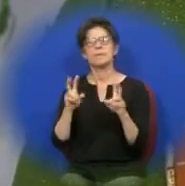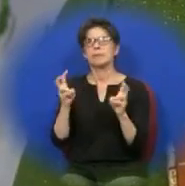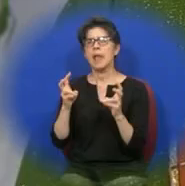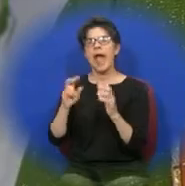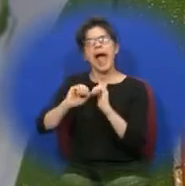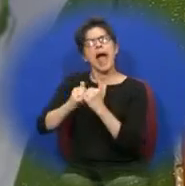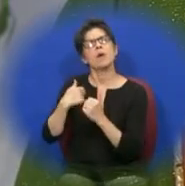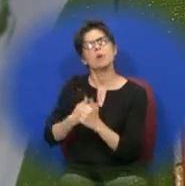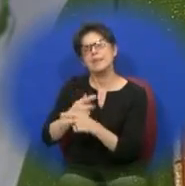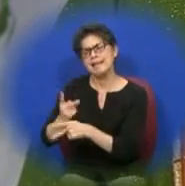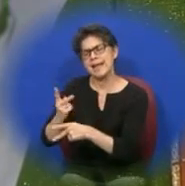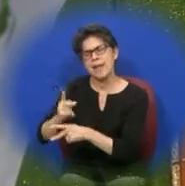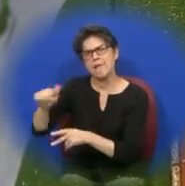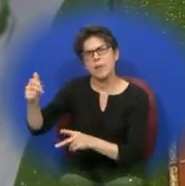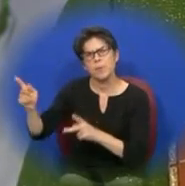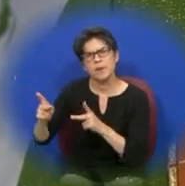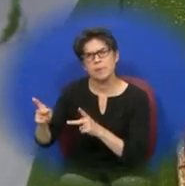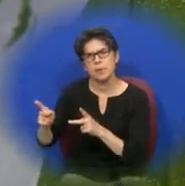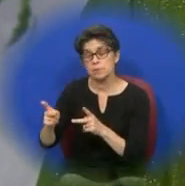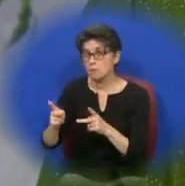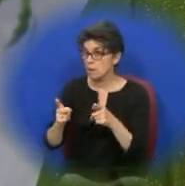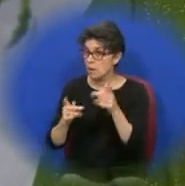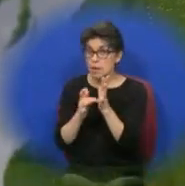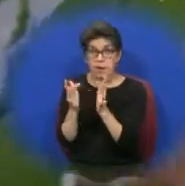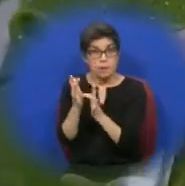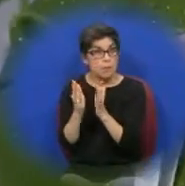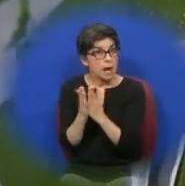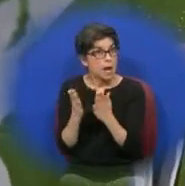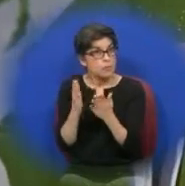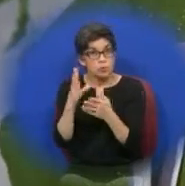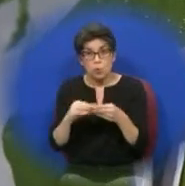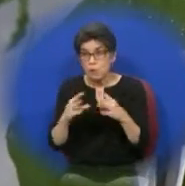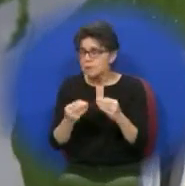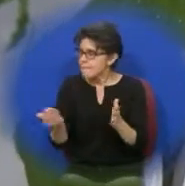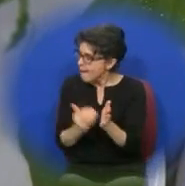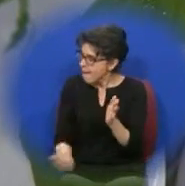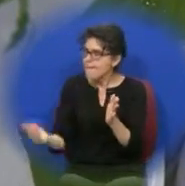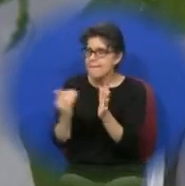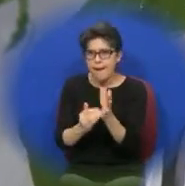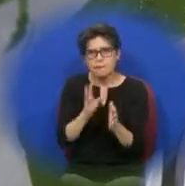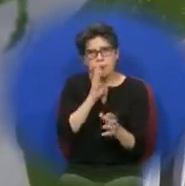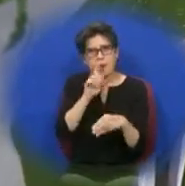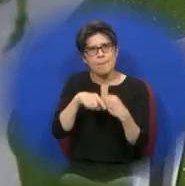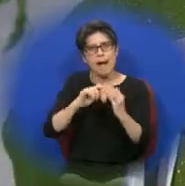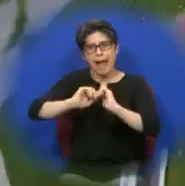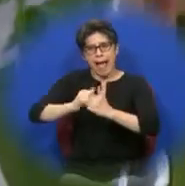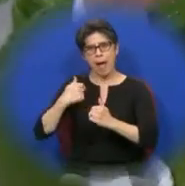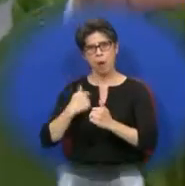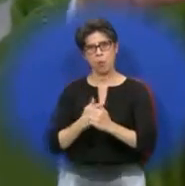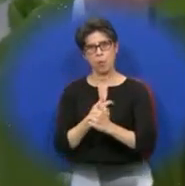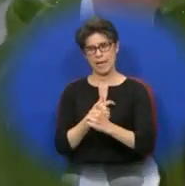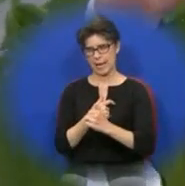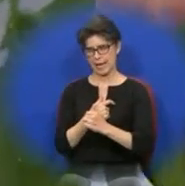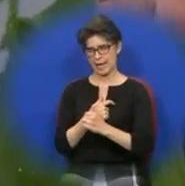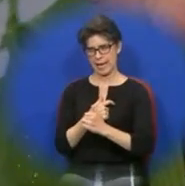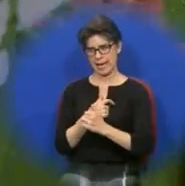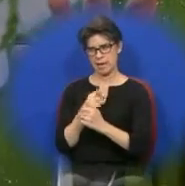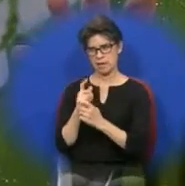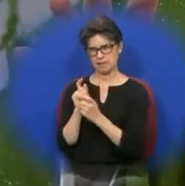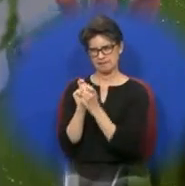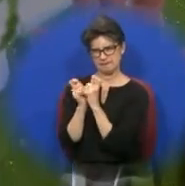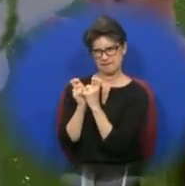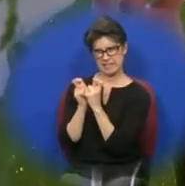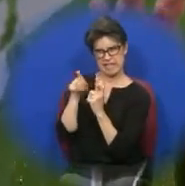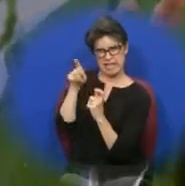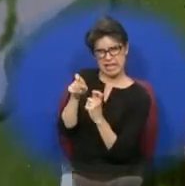other people? The scriptures are over and over again about that, not just how we take care of ourselves, but how we are fine-tuned in our